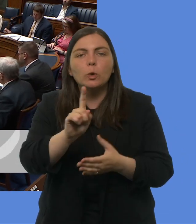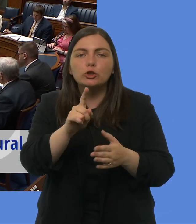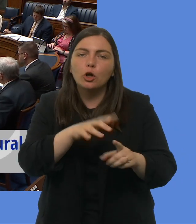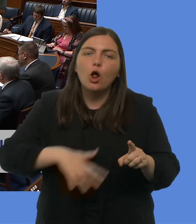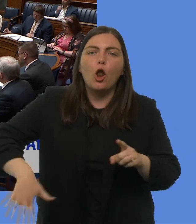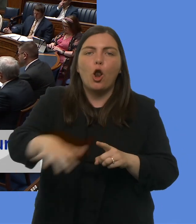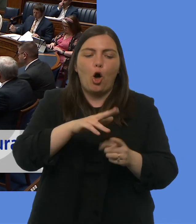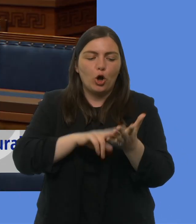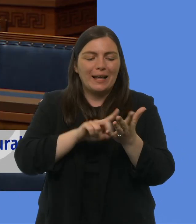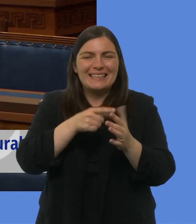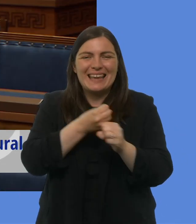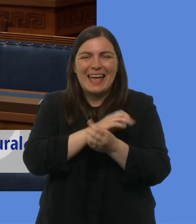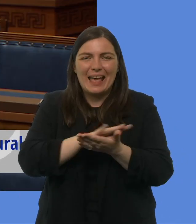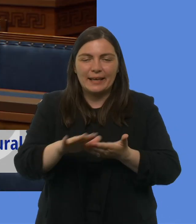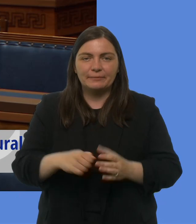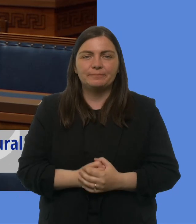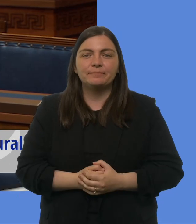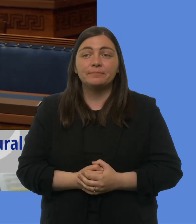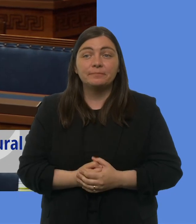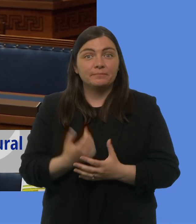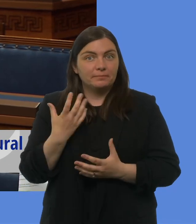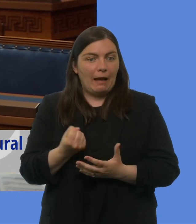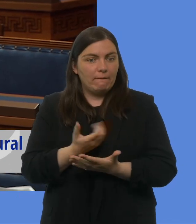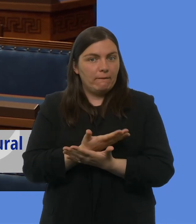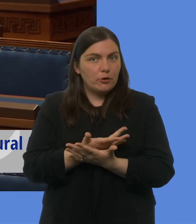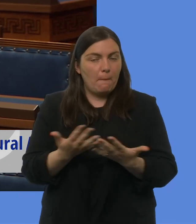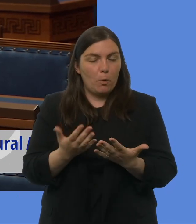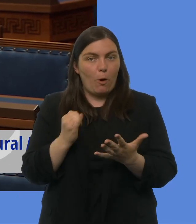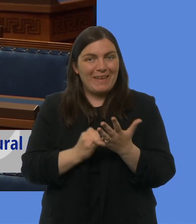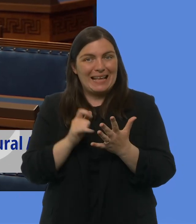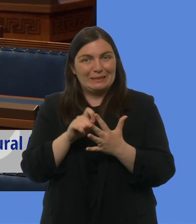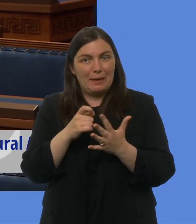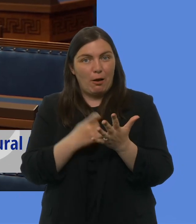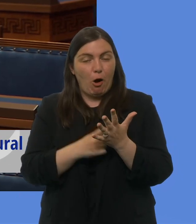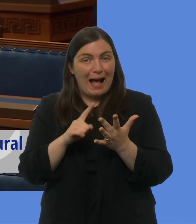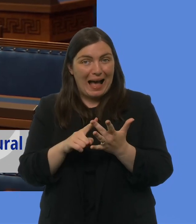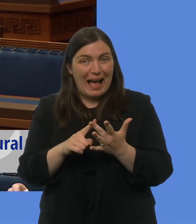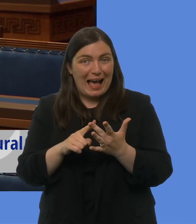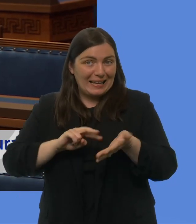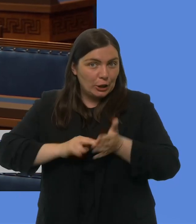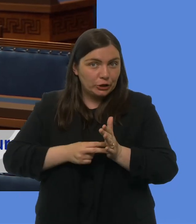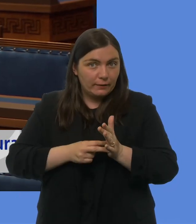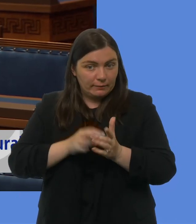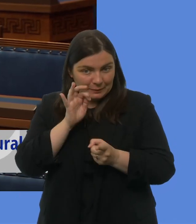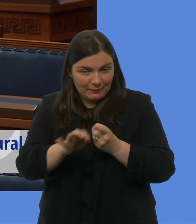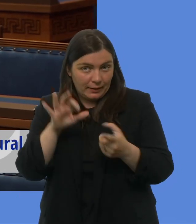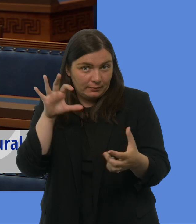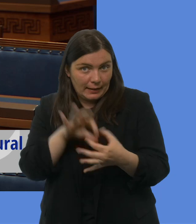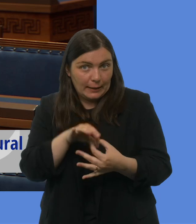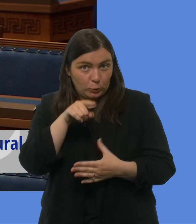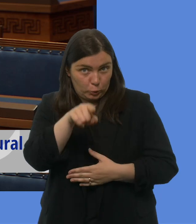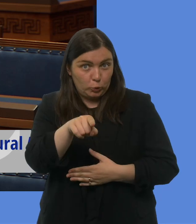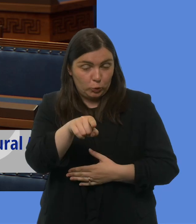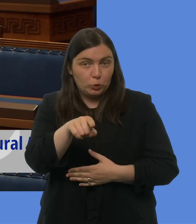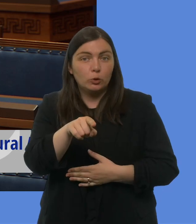No problem. So there's a number of SBRI initiatives particularly relevant to Lough Neagh. One's phase 2 of sustainable utilisation of